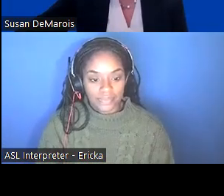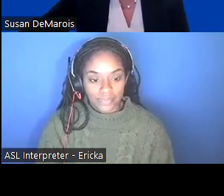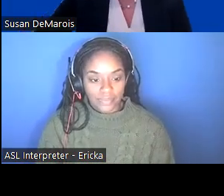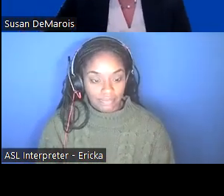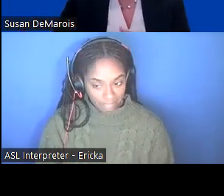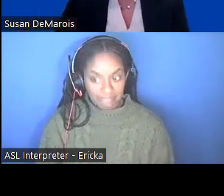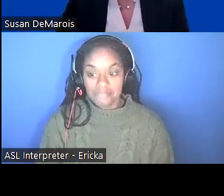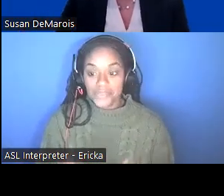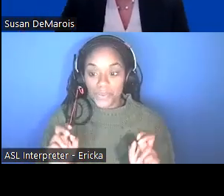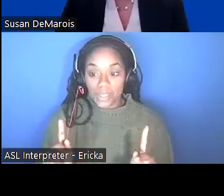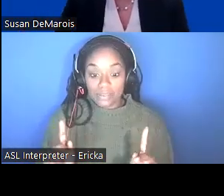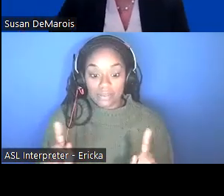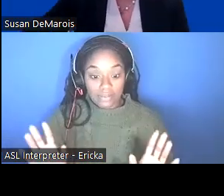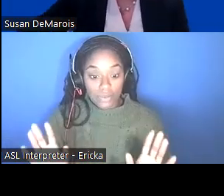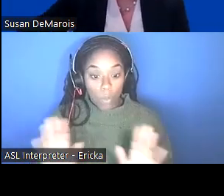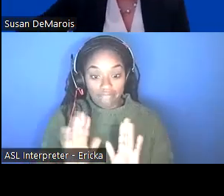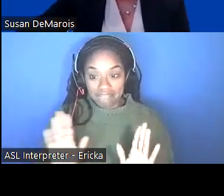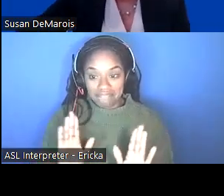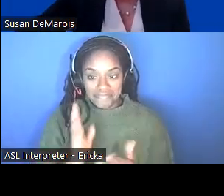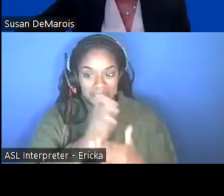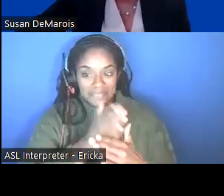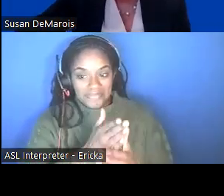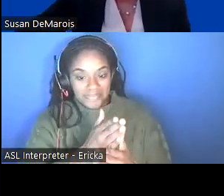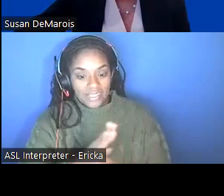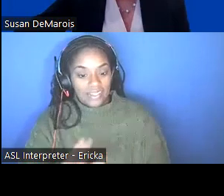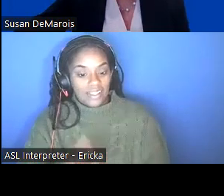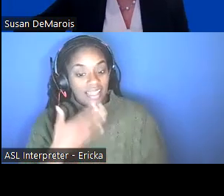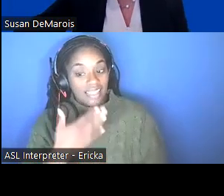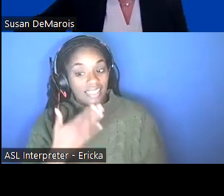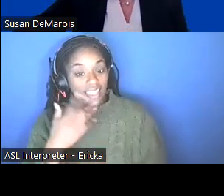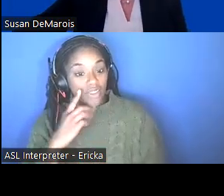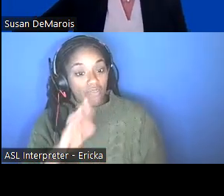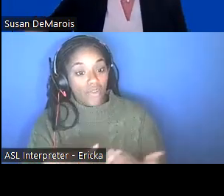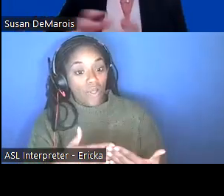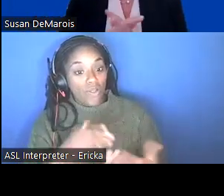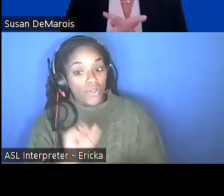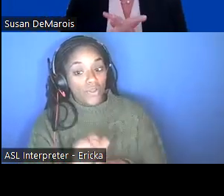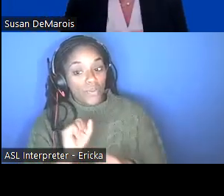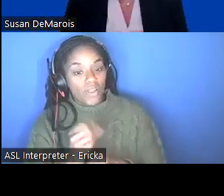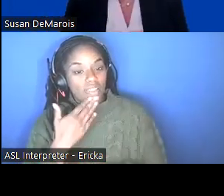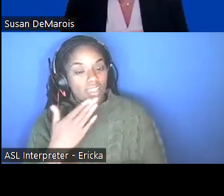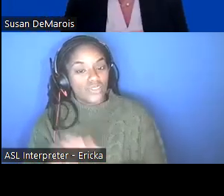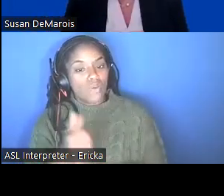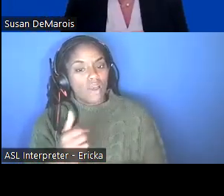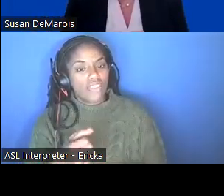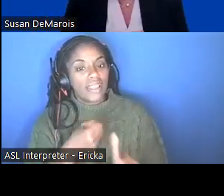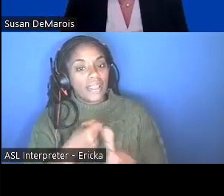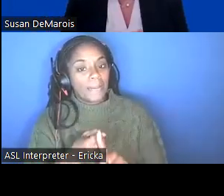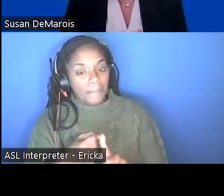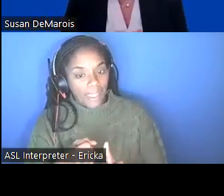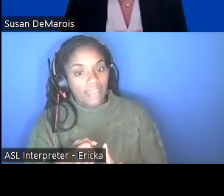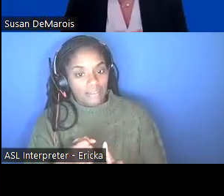All right, I'll just close by, Just thank you for all your work, and thanks to other impact committee members too.